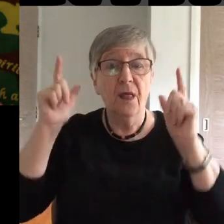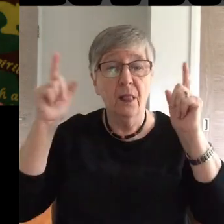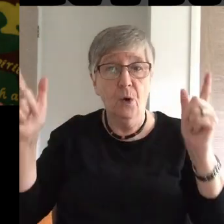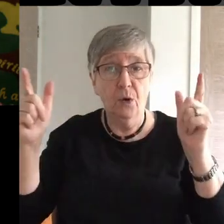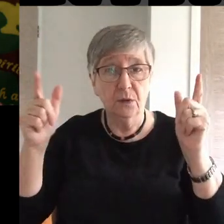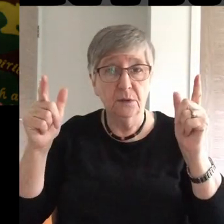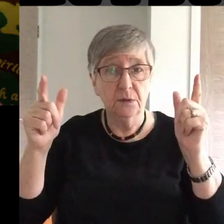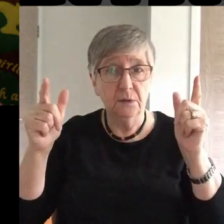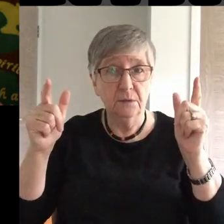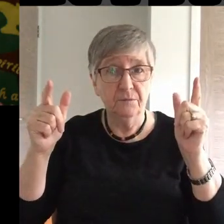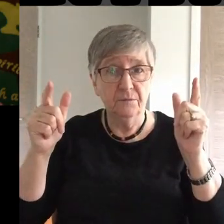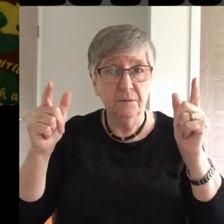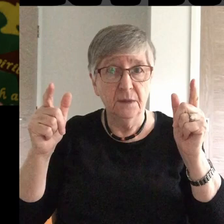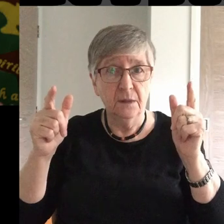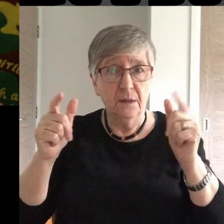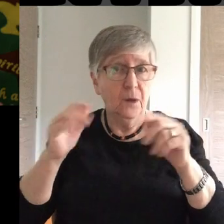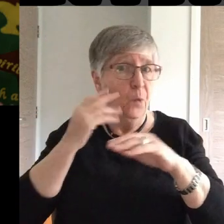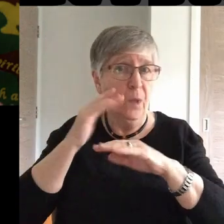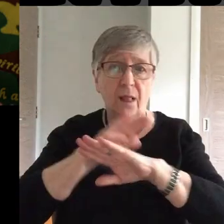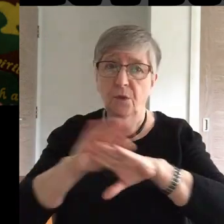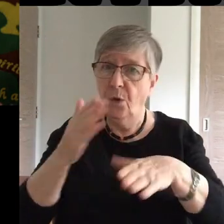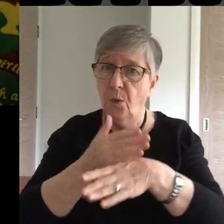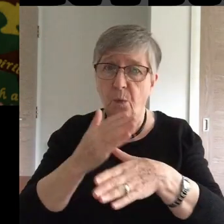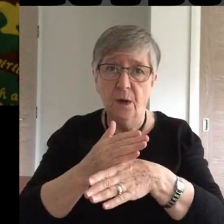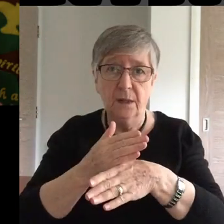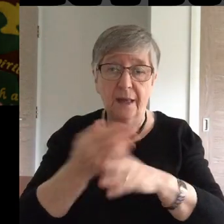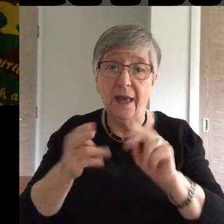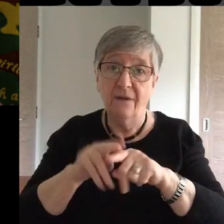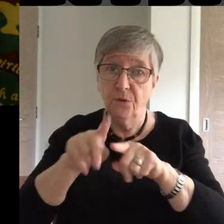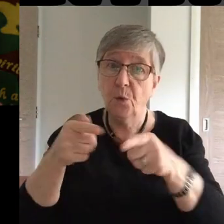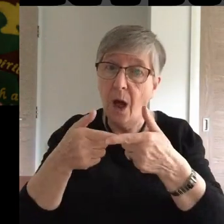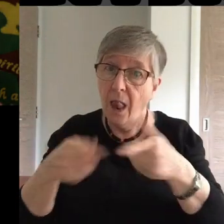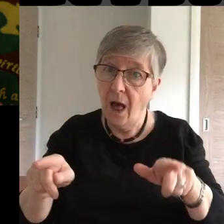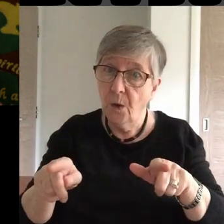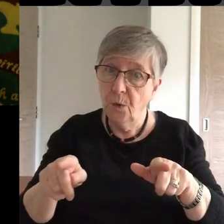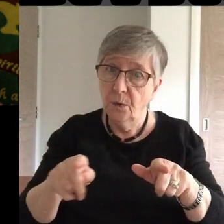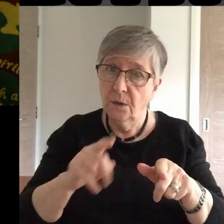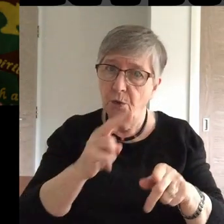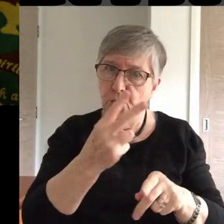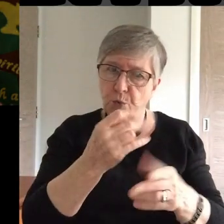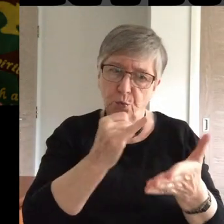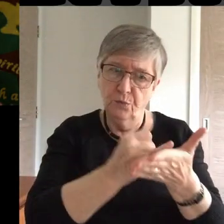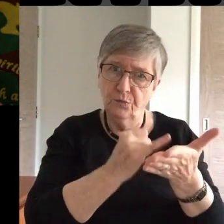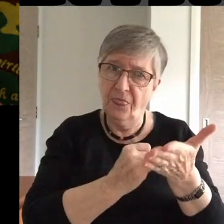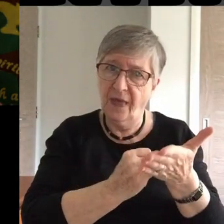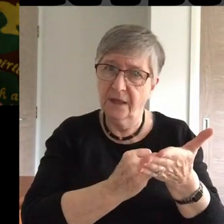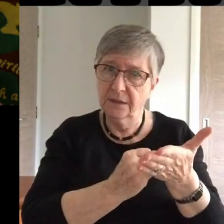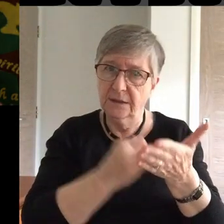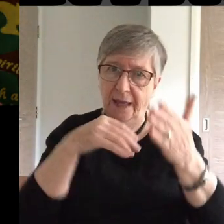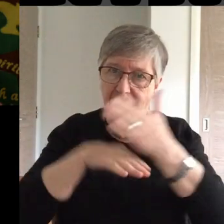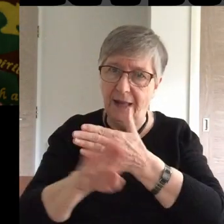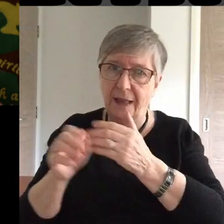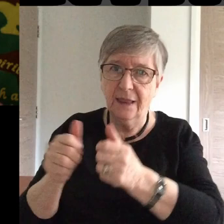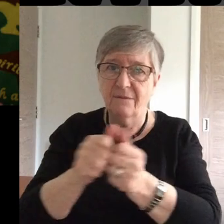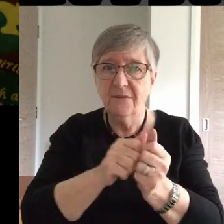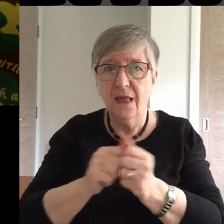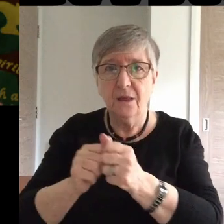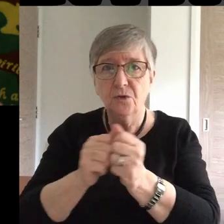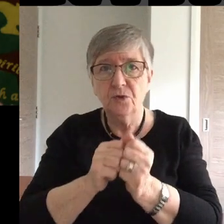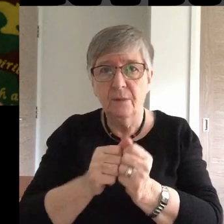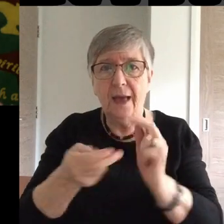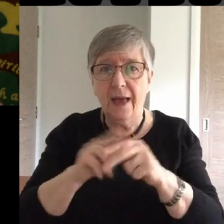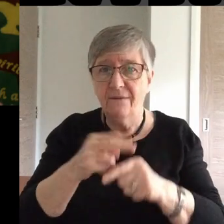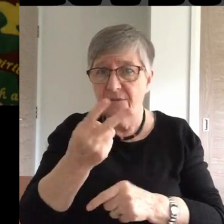in jeopardy if you are weak enough to allow these things into your fellowship. In fact, it's worse than